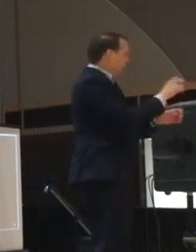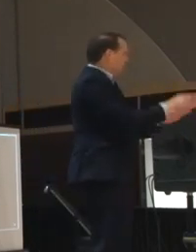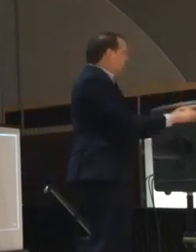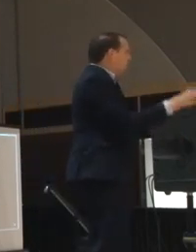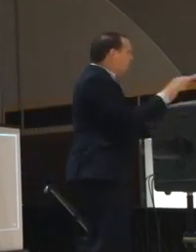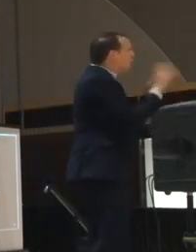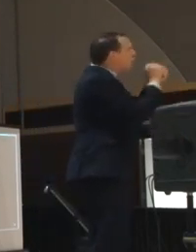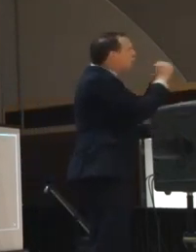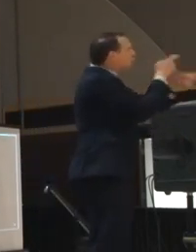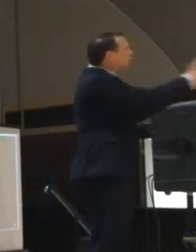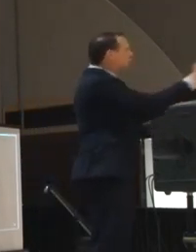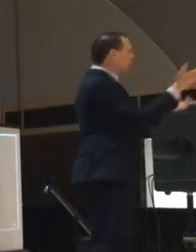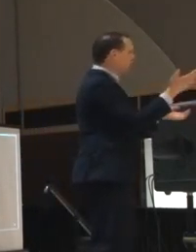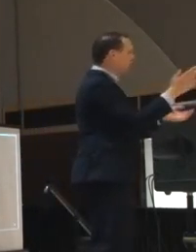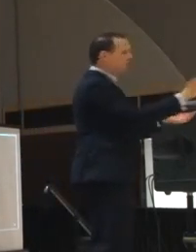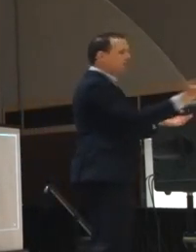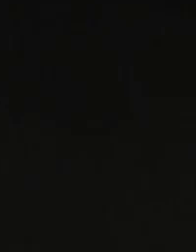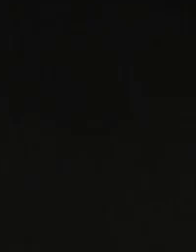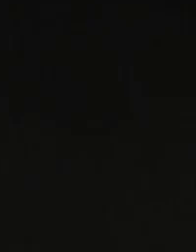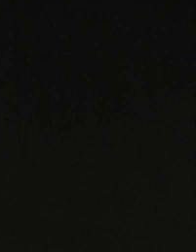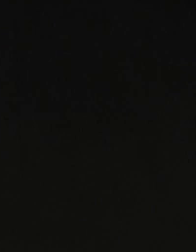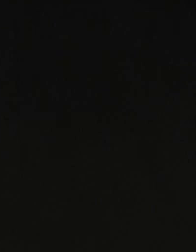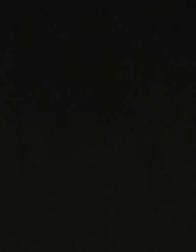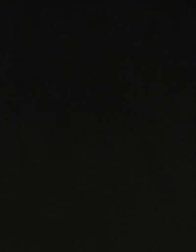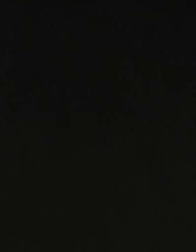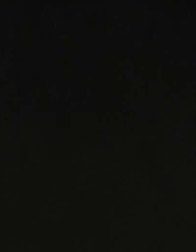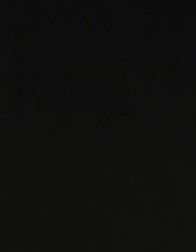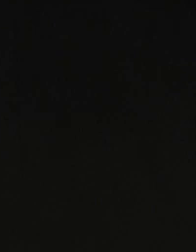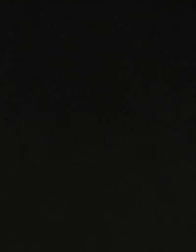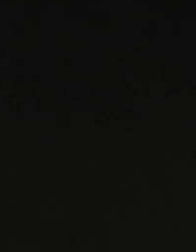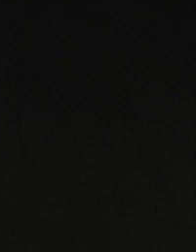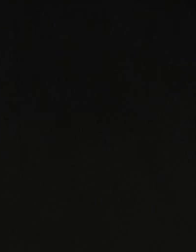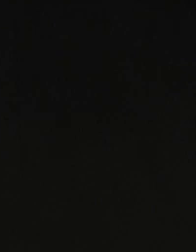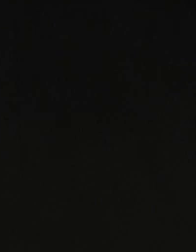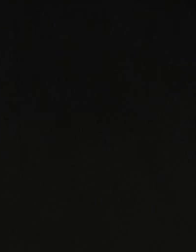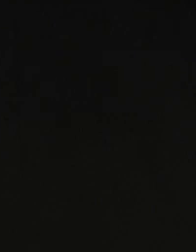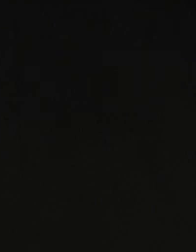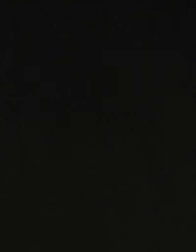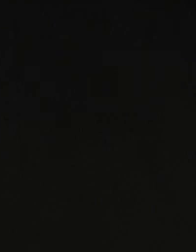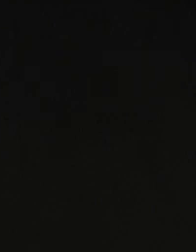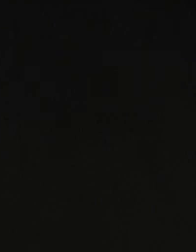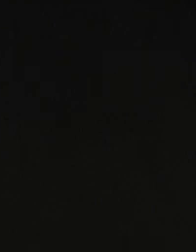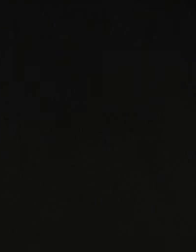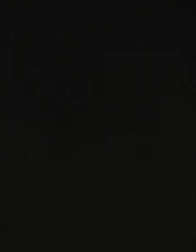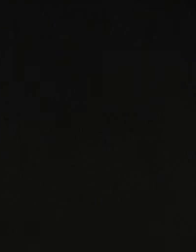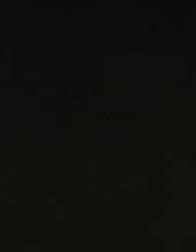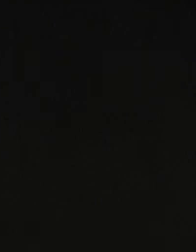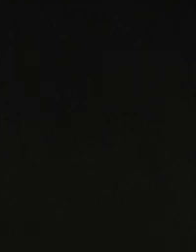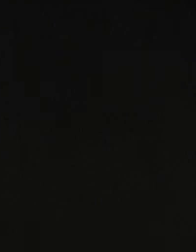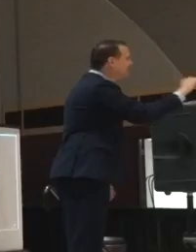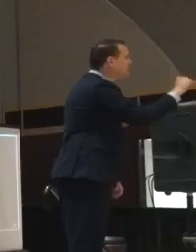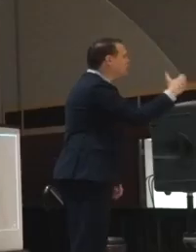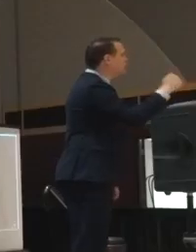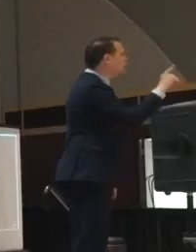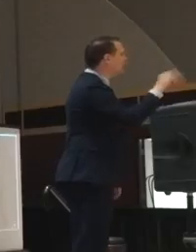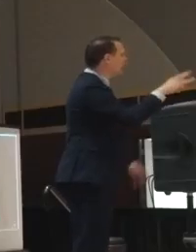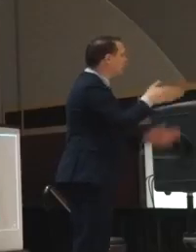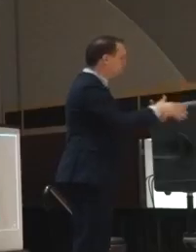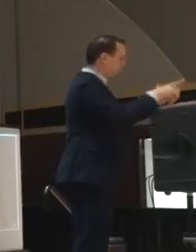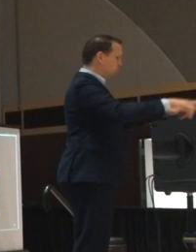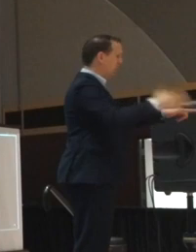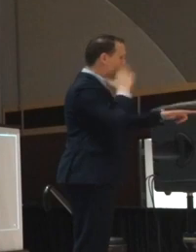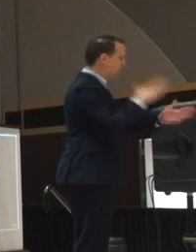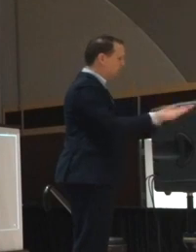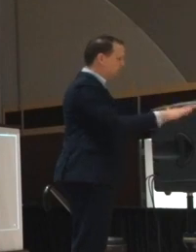important. I'm sure you scientists know what that is. Eclipse shadows through a tray. I didn't